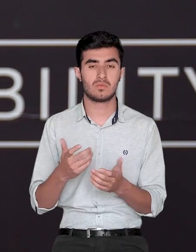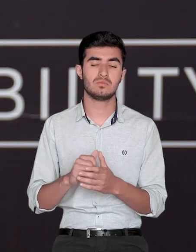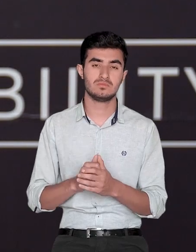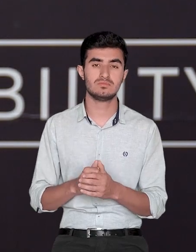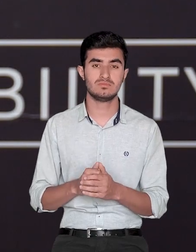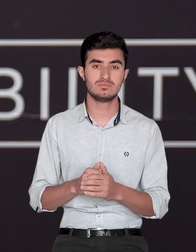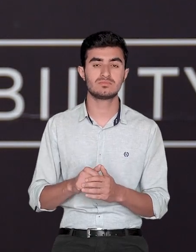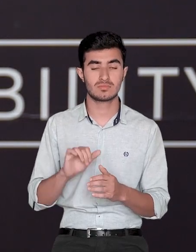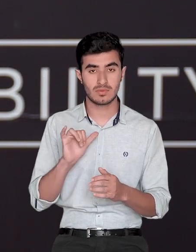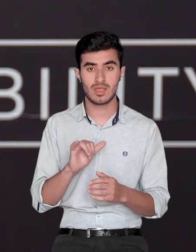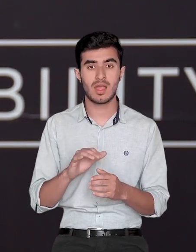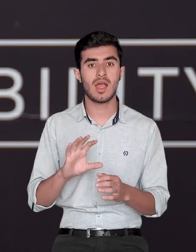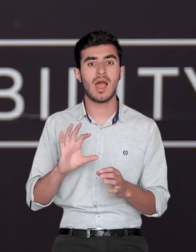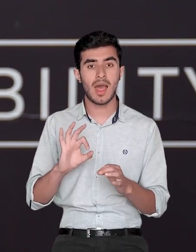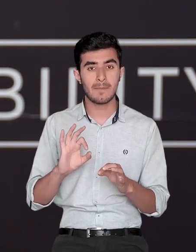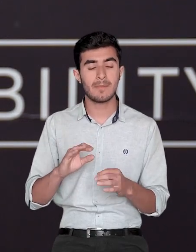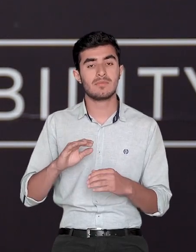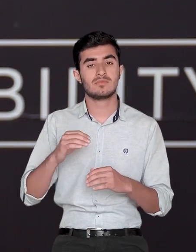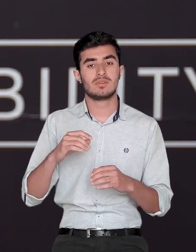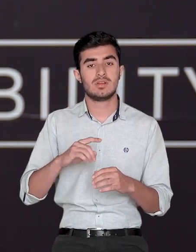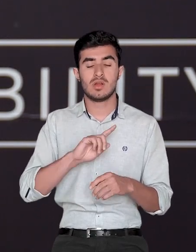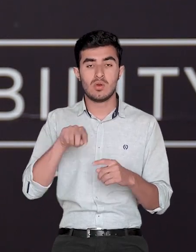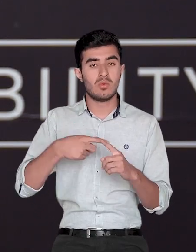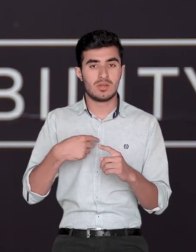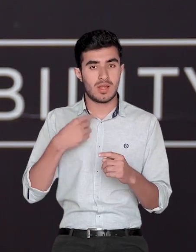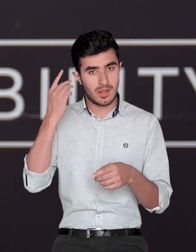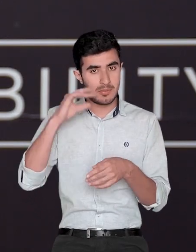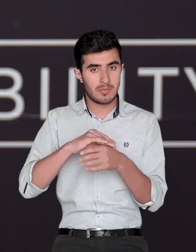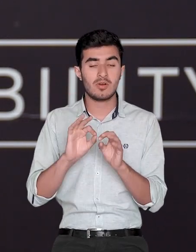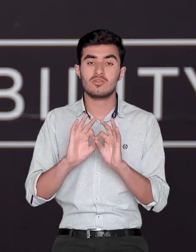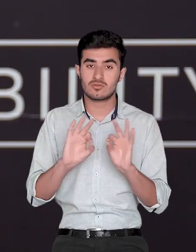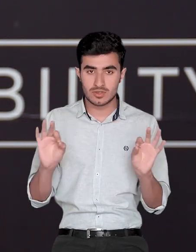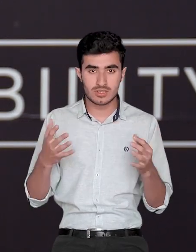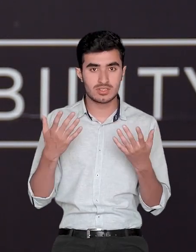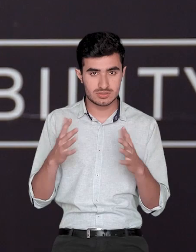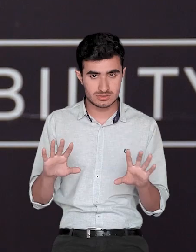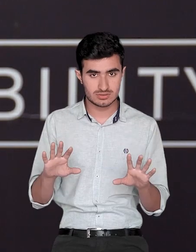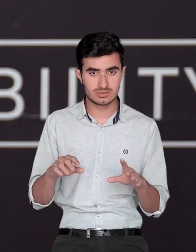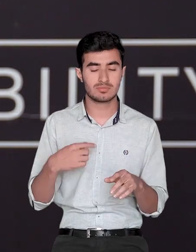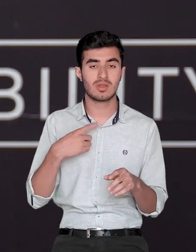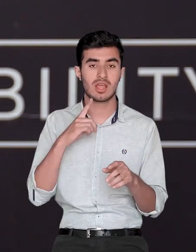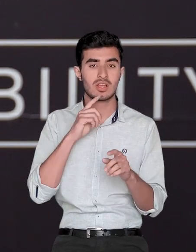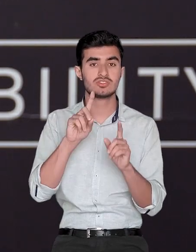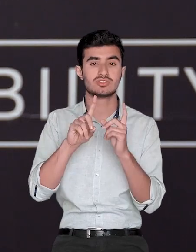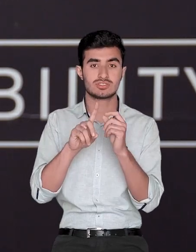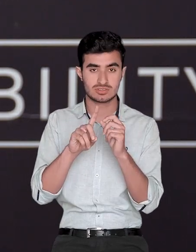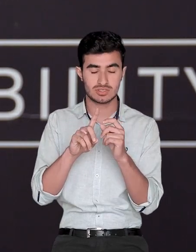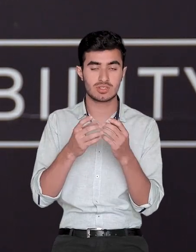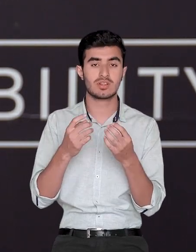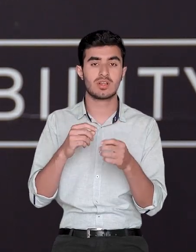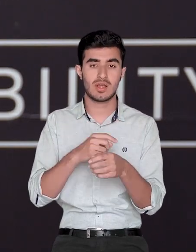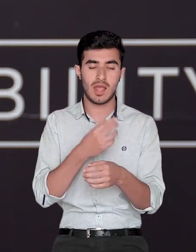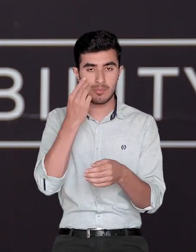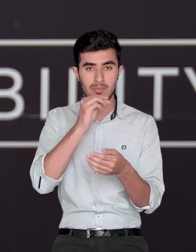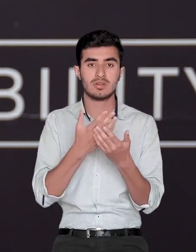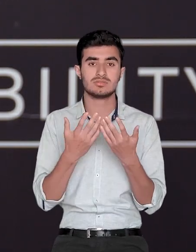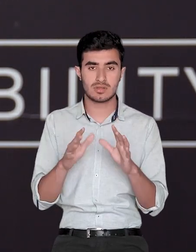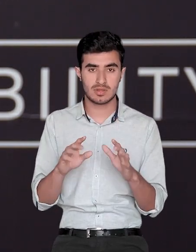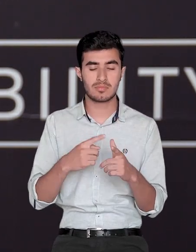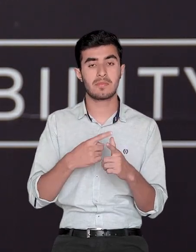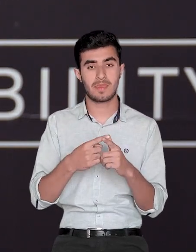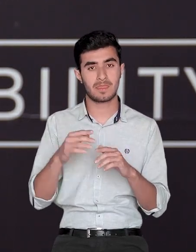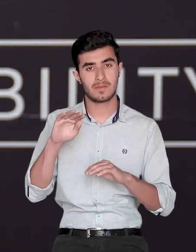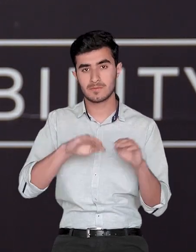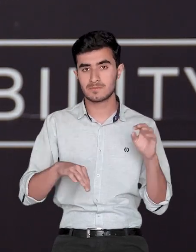So with that, when I was finally symptom-free and at the age of 10, where the disease was a lot under my control, I